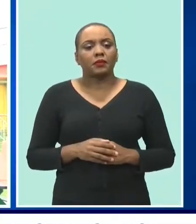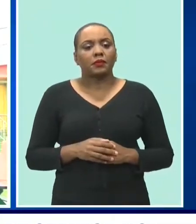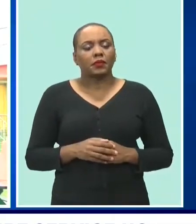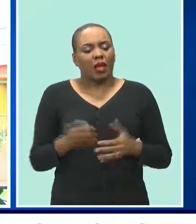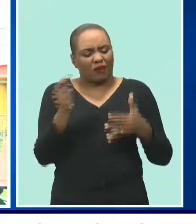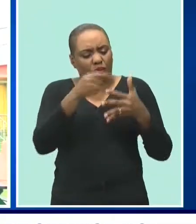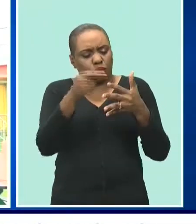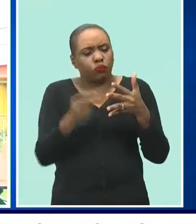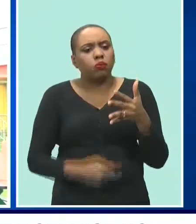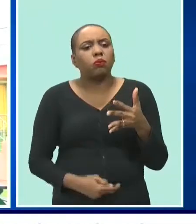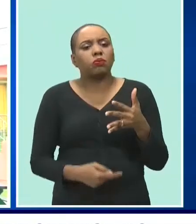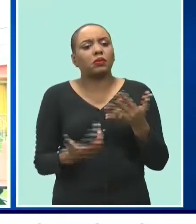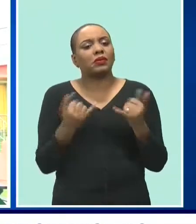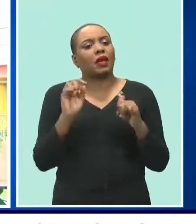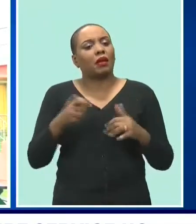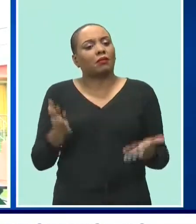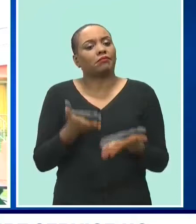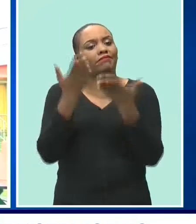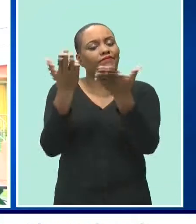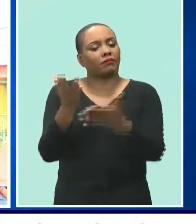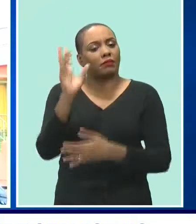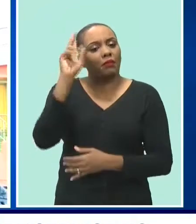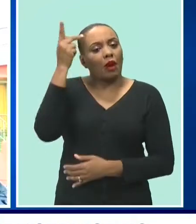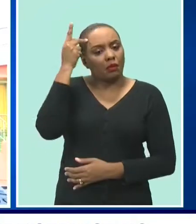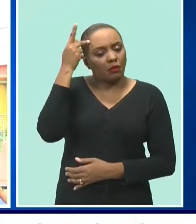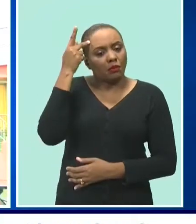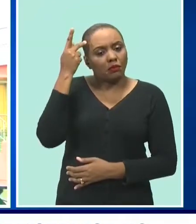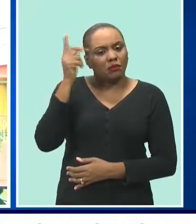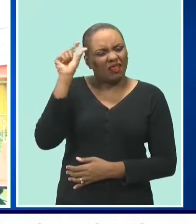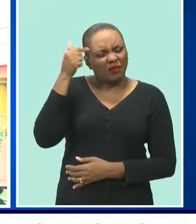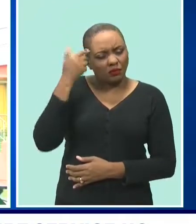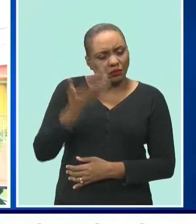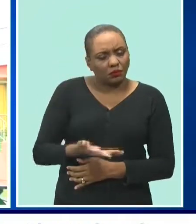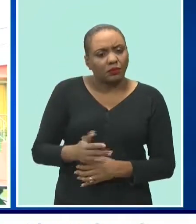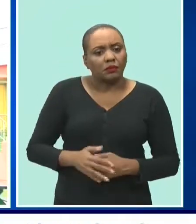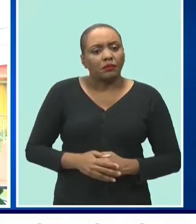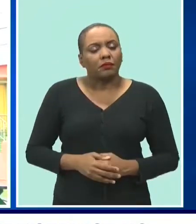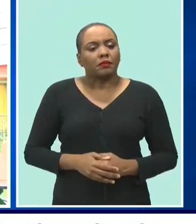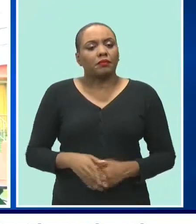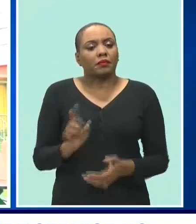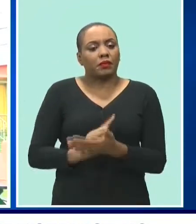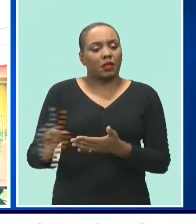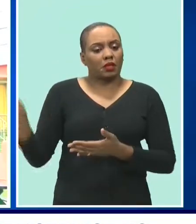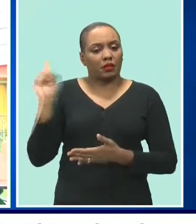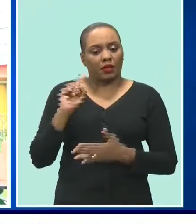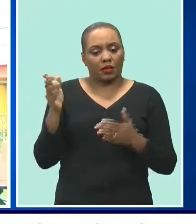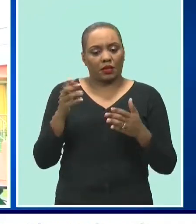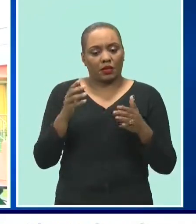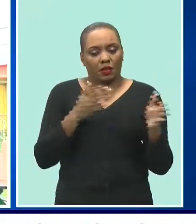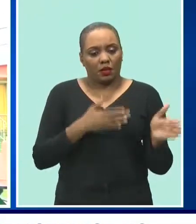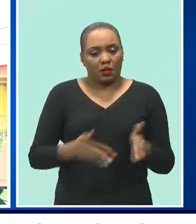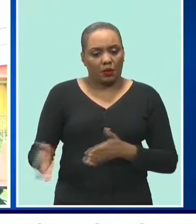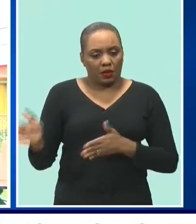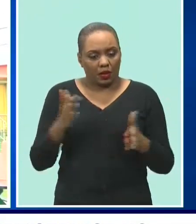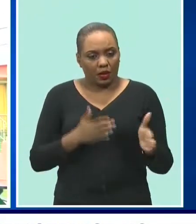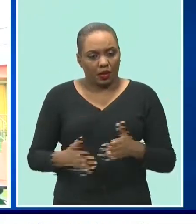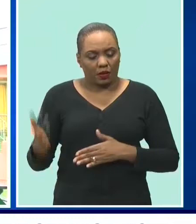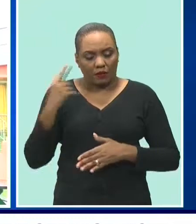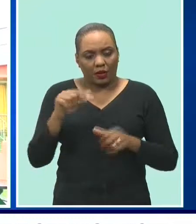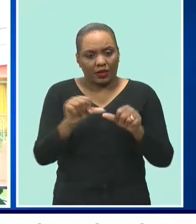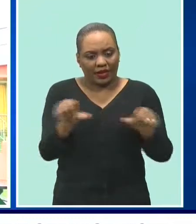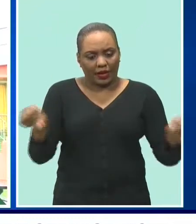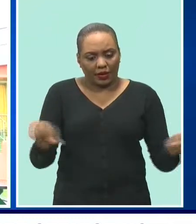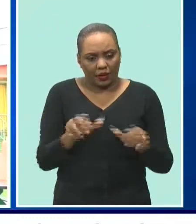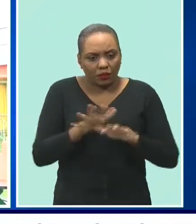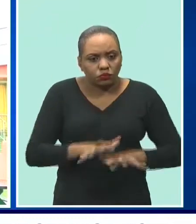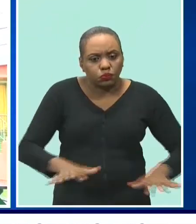to go before Cabinet. Now, just last week, the survey plan, in other words, the plan of the area